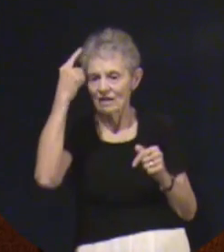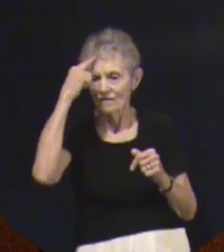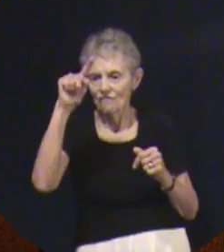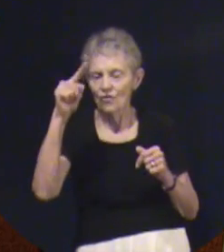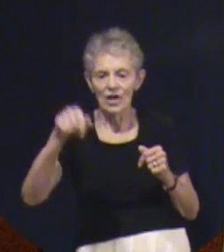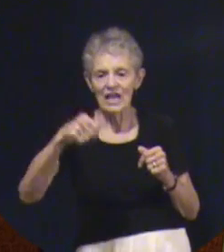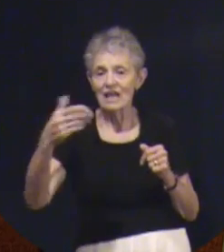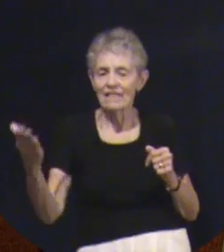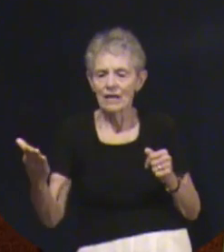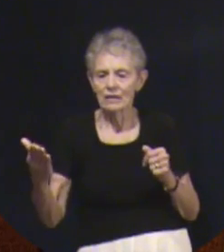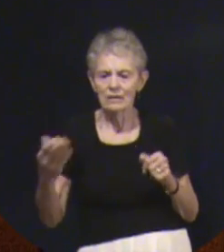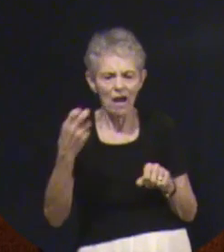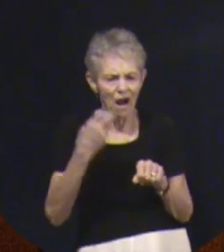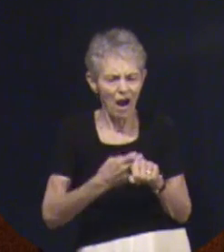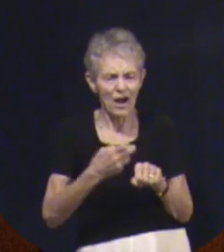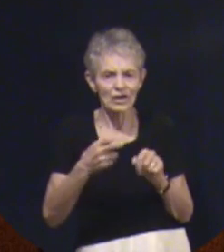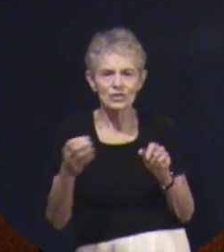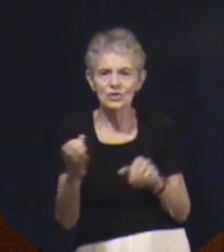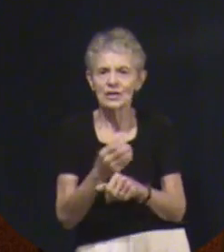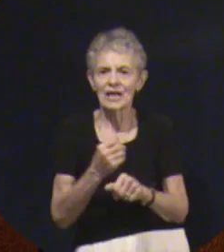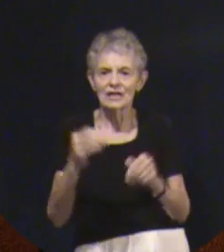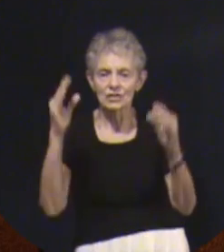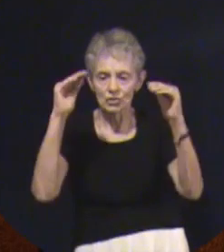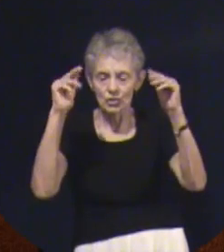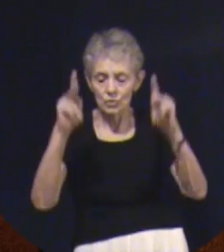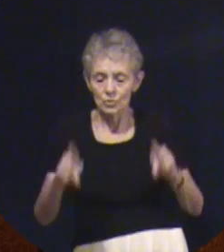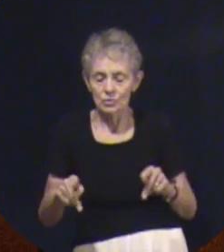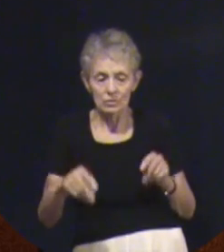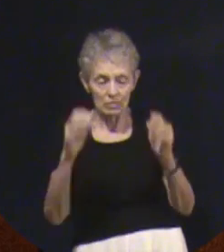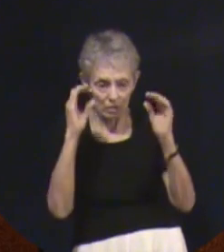It's hard to get students to concentrate on their studies.